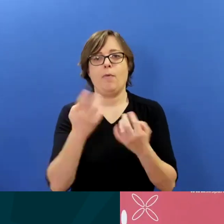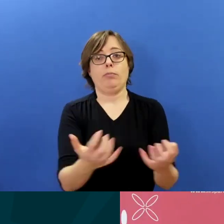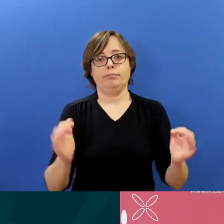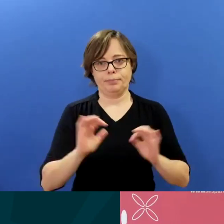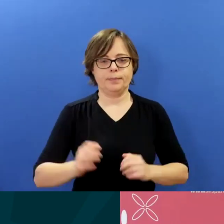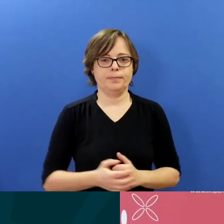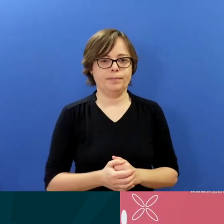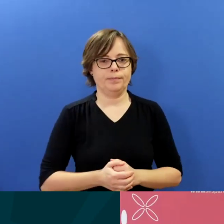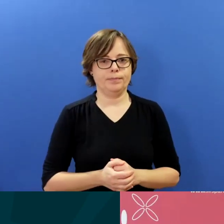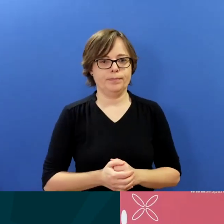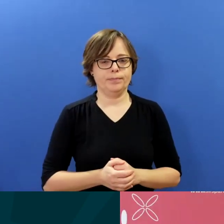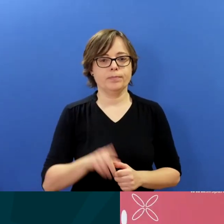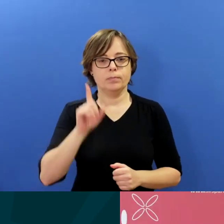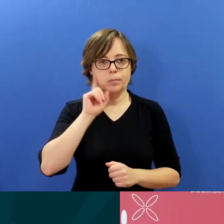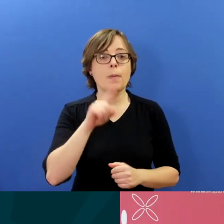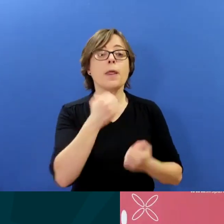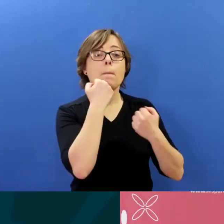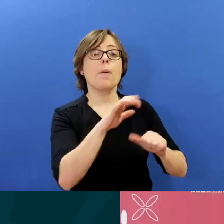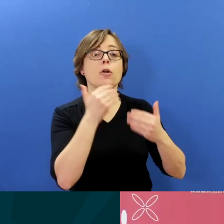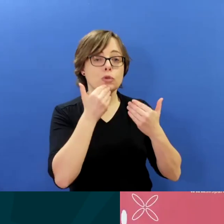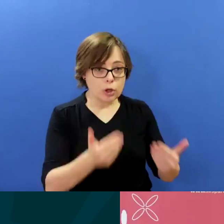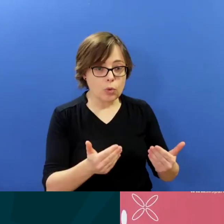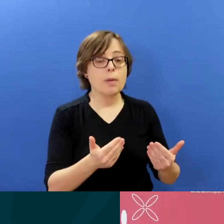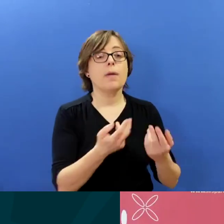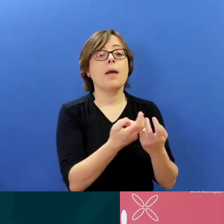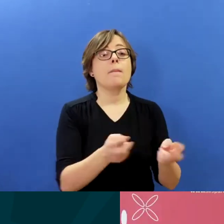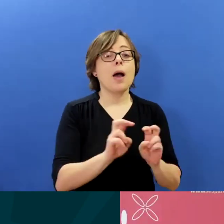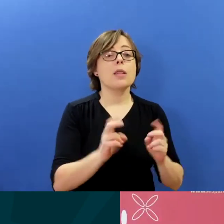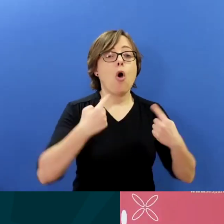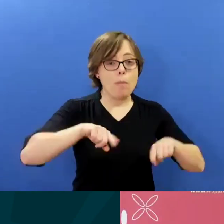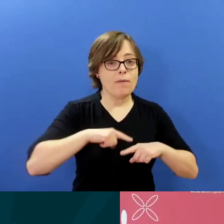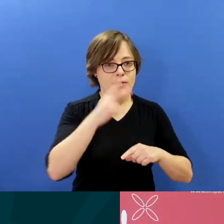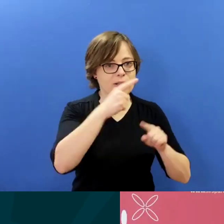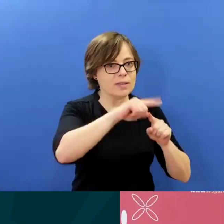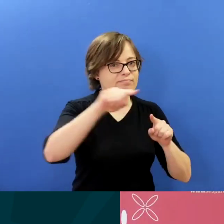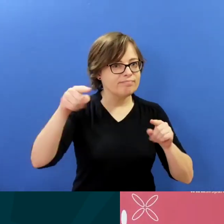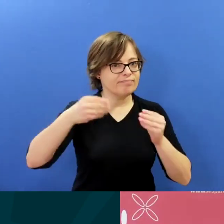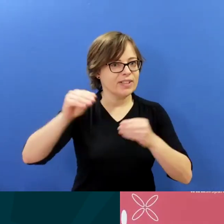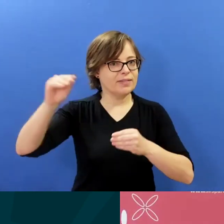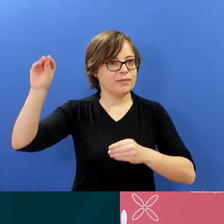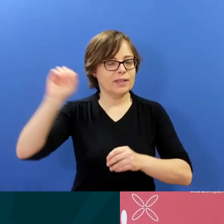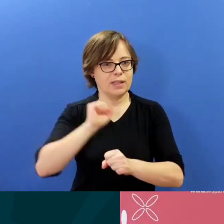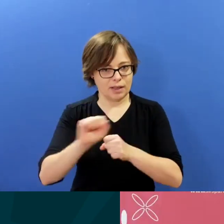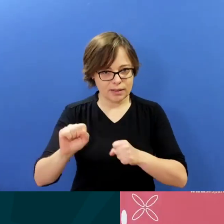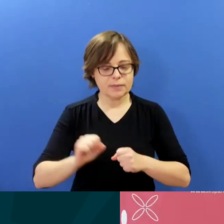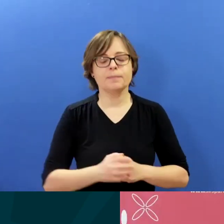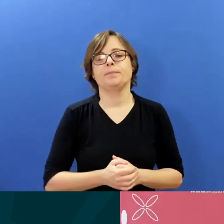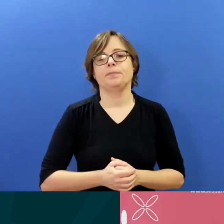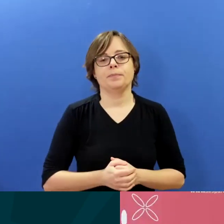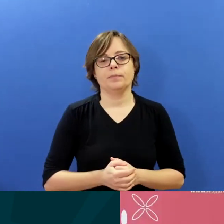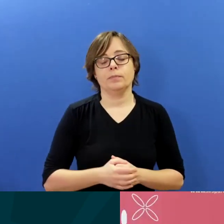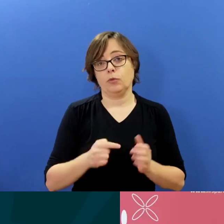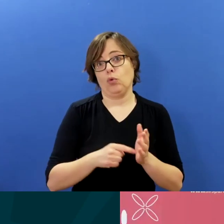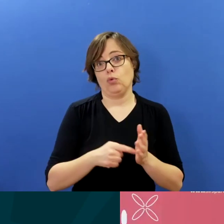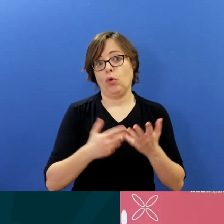Bardzo dziękujemy. Thank you so much. Citizen assemblies are more and more popular